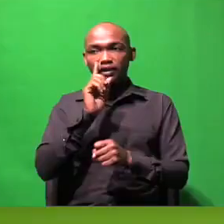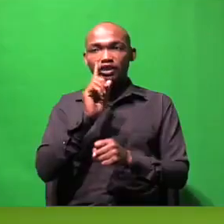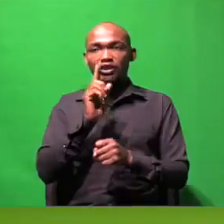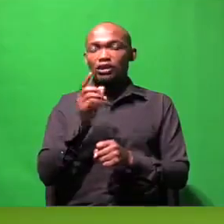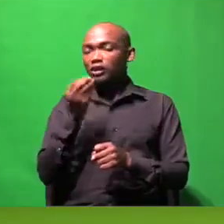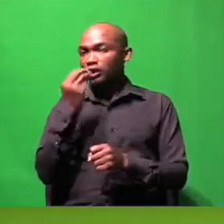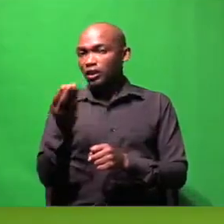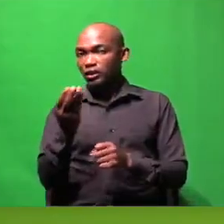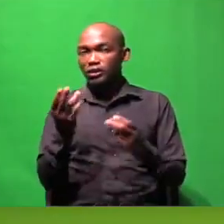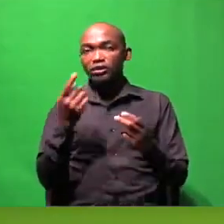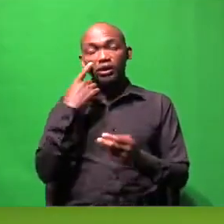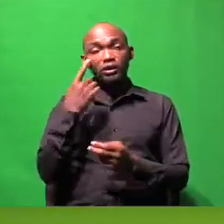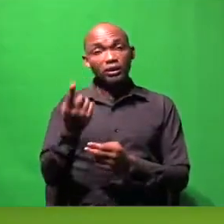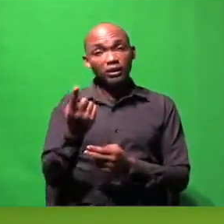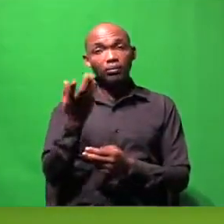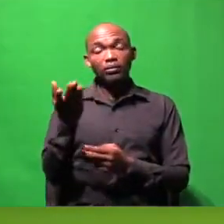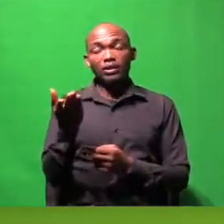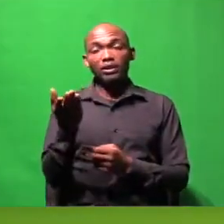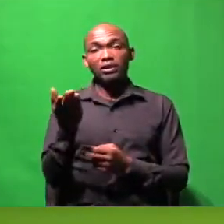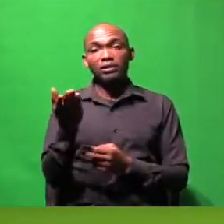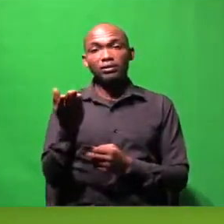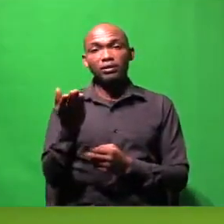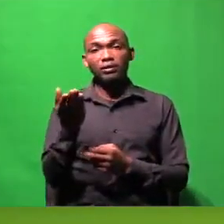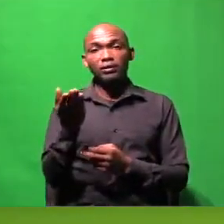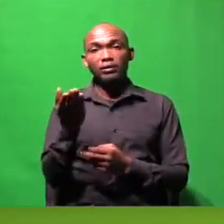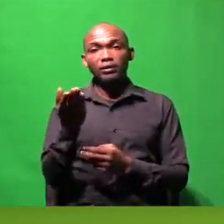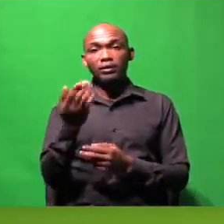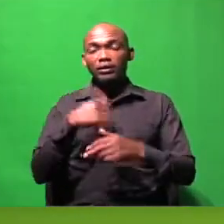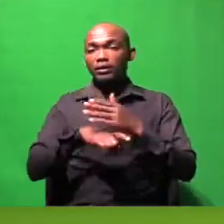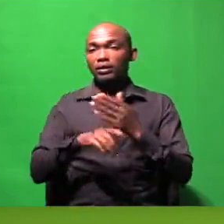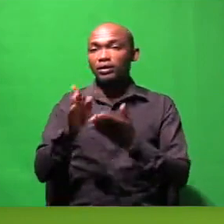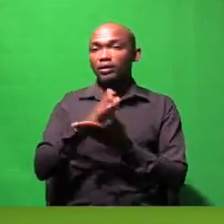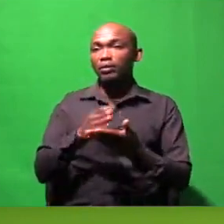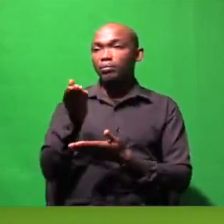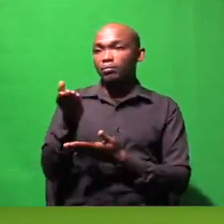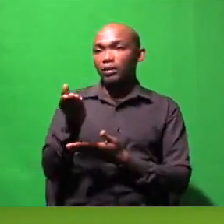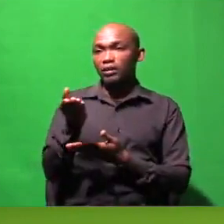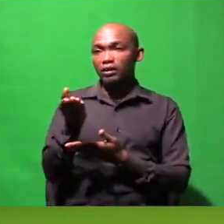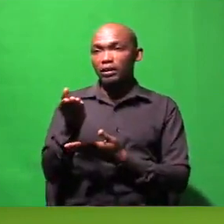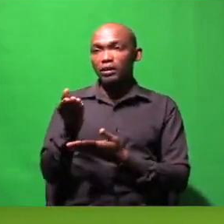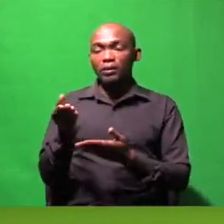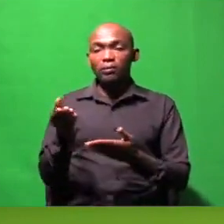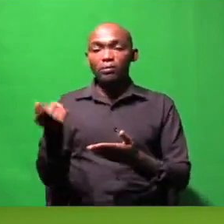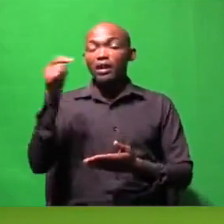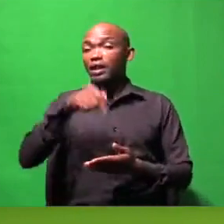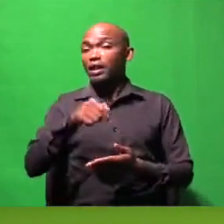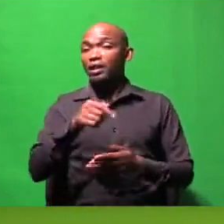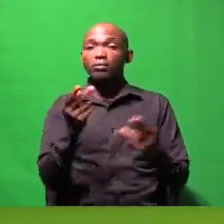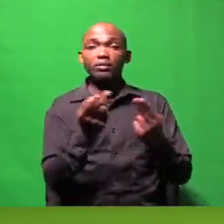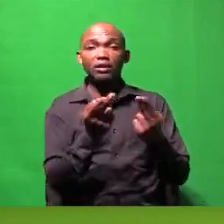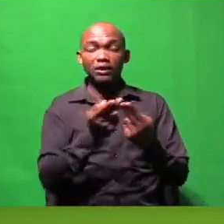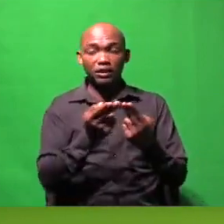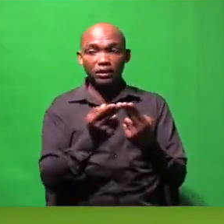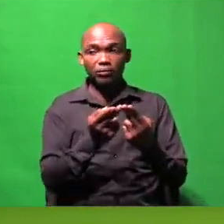So it seems that this property become the same or resemble